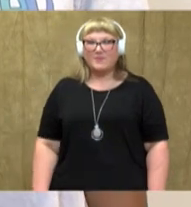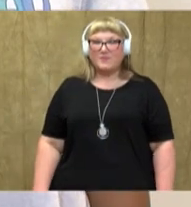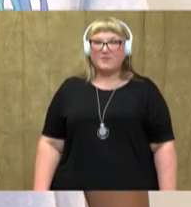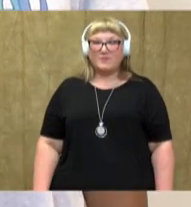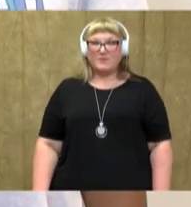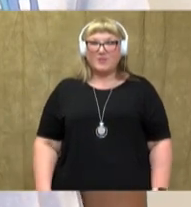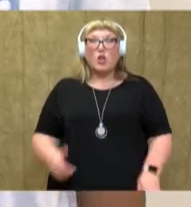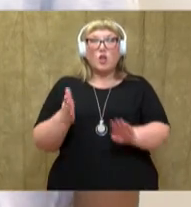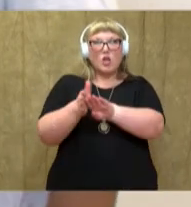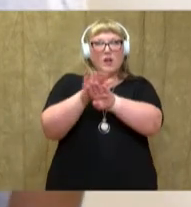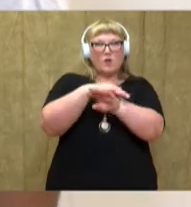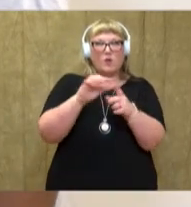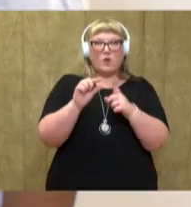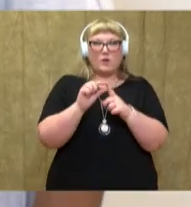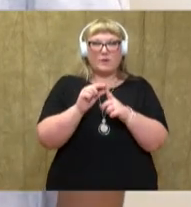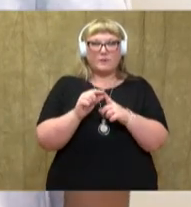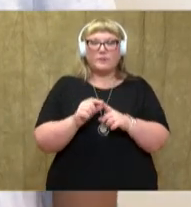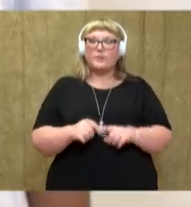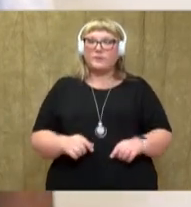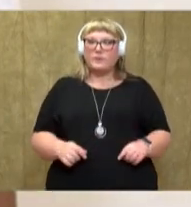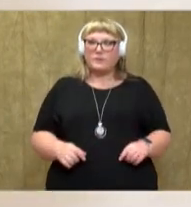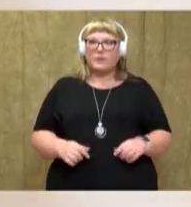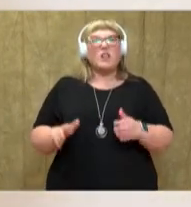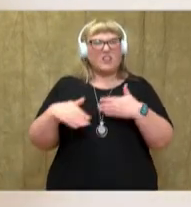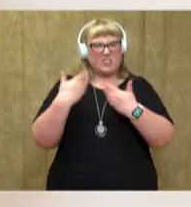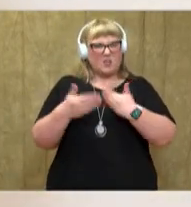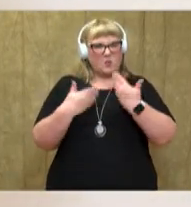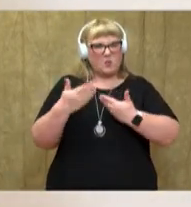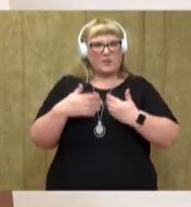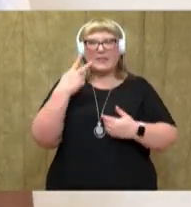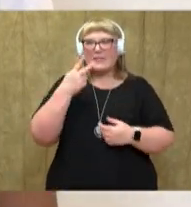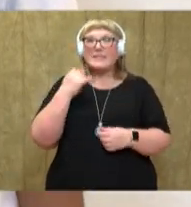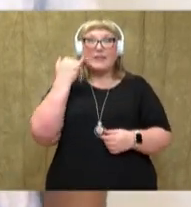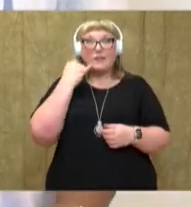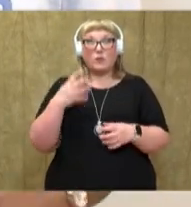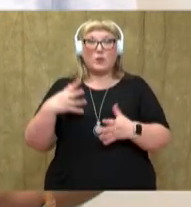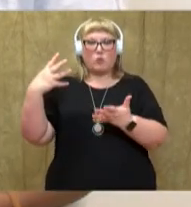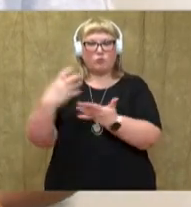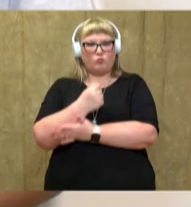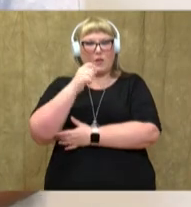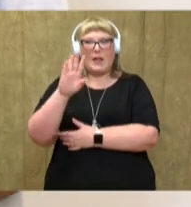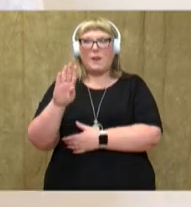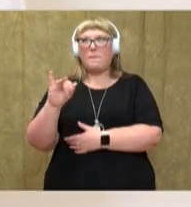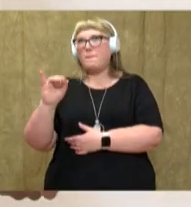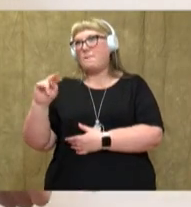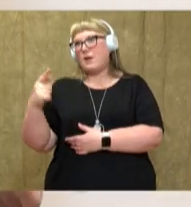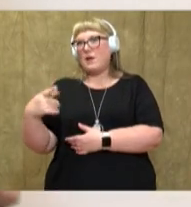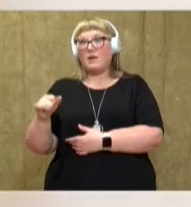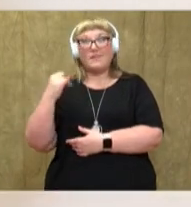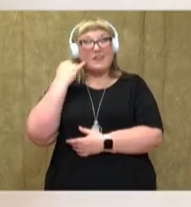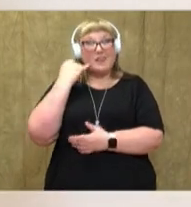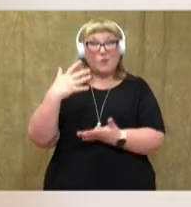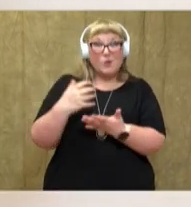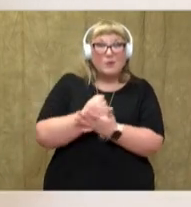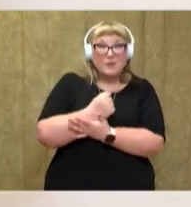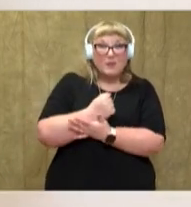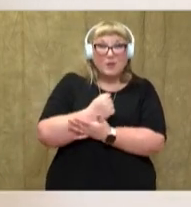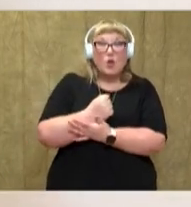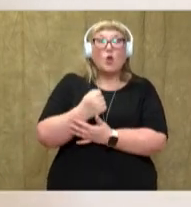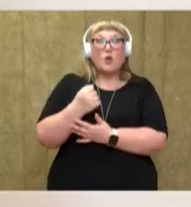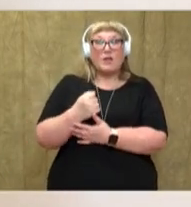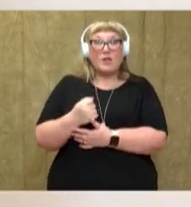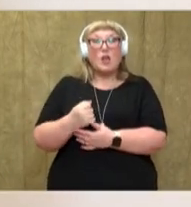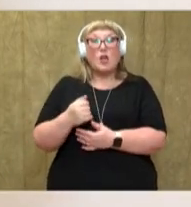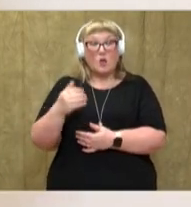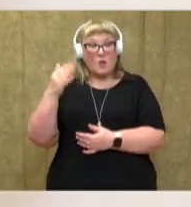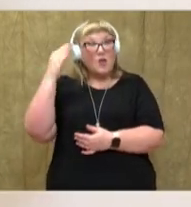to cover up our word. Let's see, friends. Let's keep going and see, can we get our bingo? Remember, if we do, that lets us know that we're able and